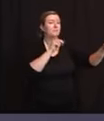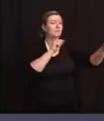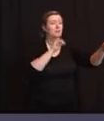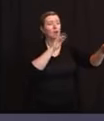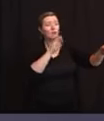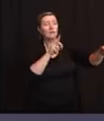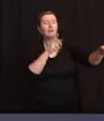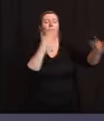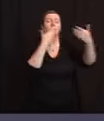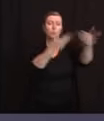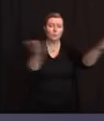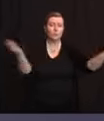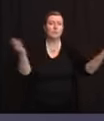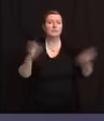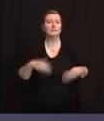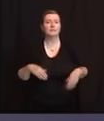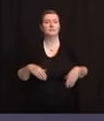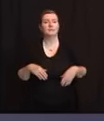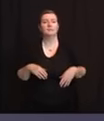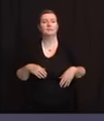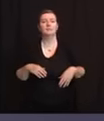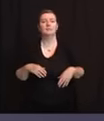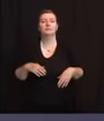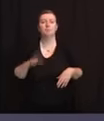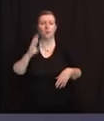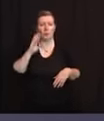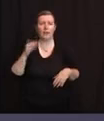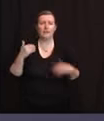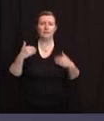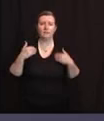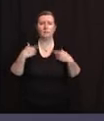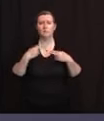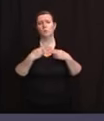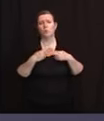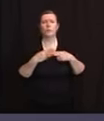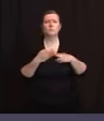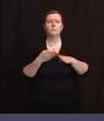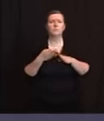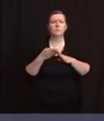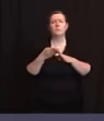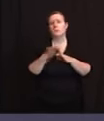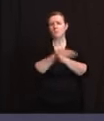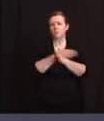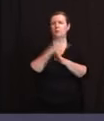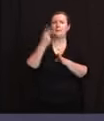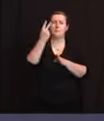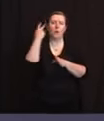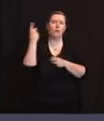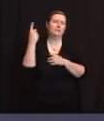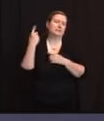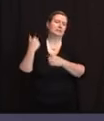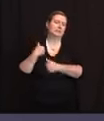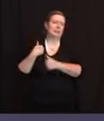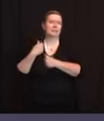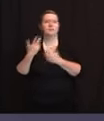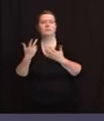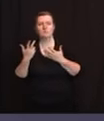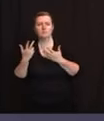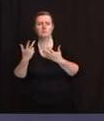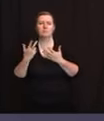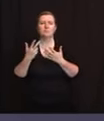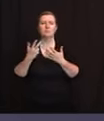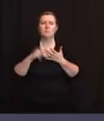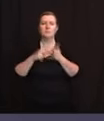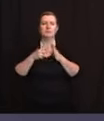annual pre-Memorial Day risk assessment that has, in this case, very little, if nothing, to do with COVID. This is just to have